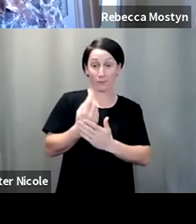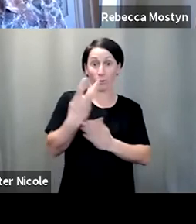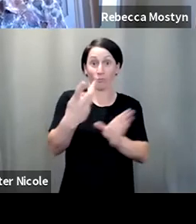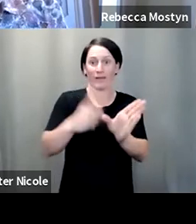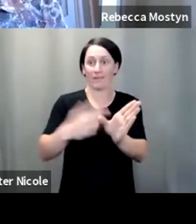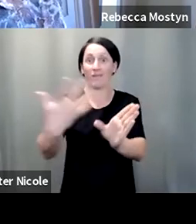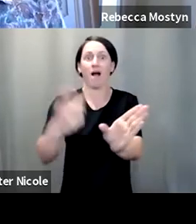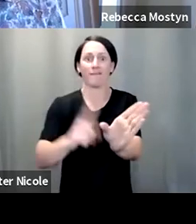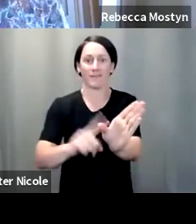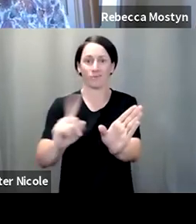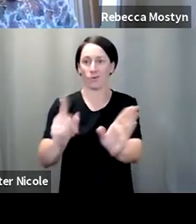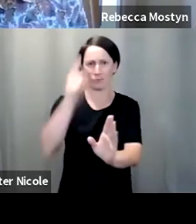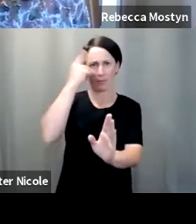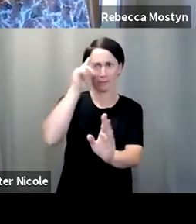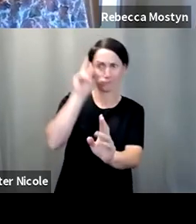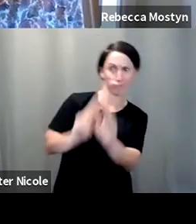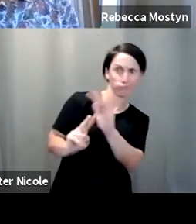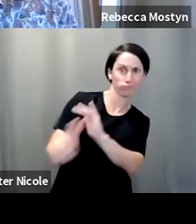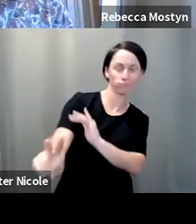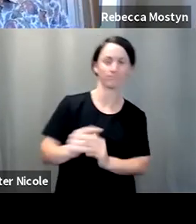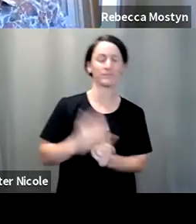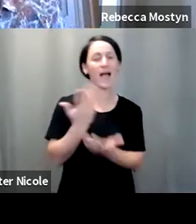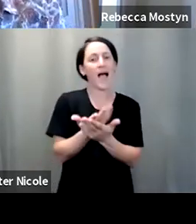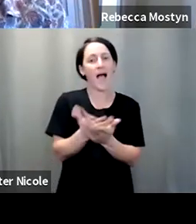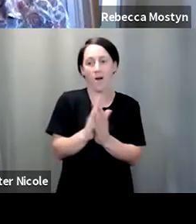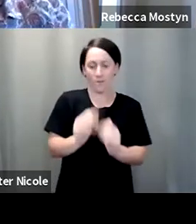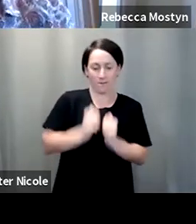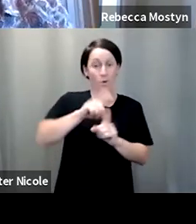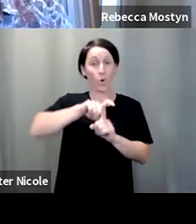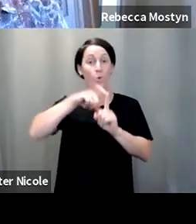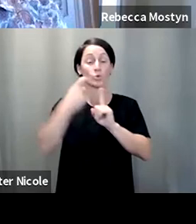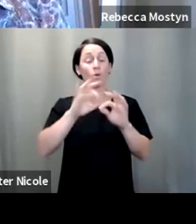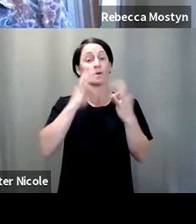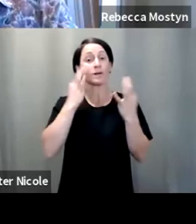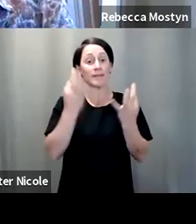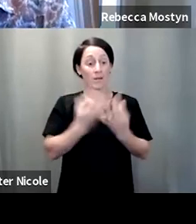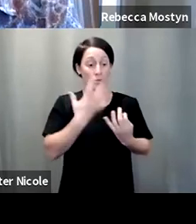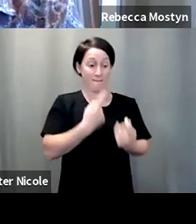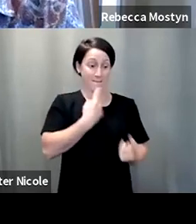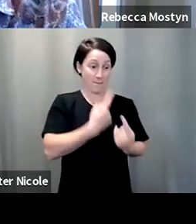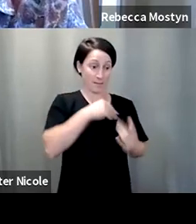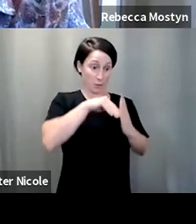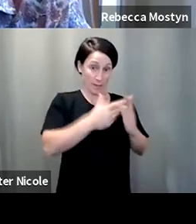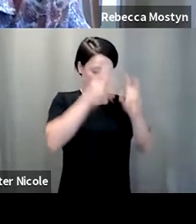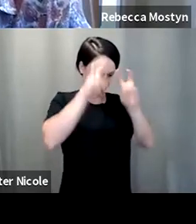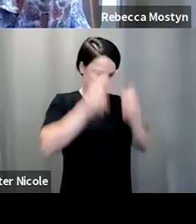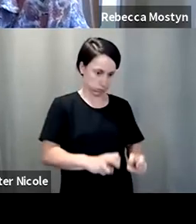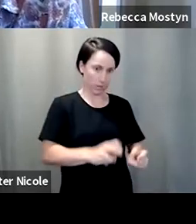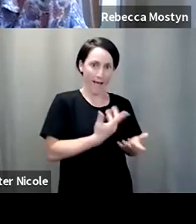look like, and how can cultural organizations use data like we've got in the Audience Outlook Monitor to help